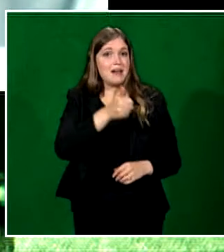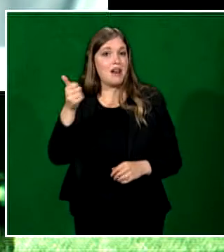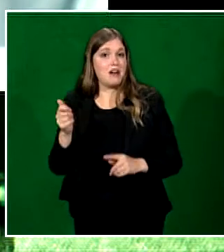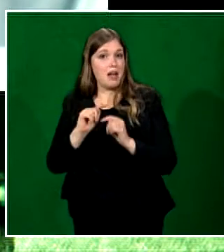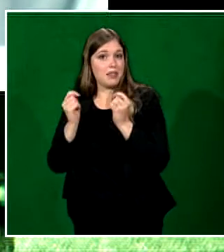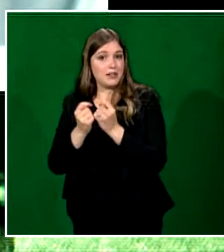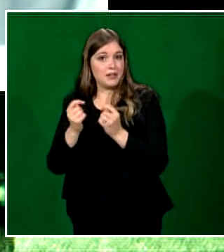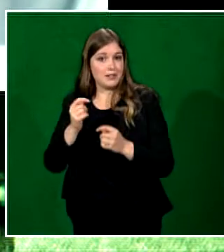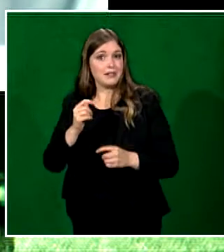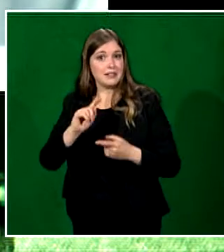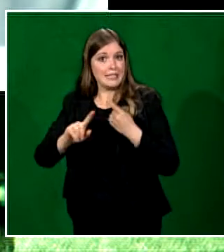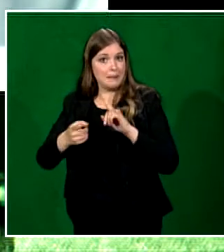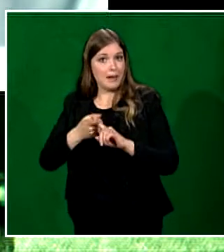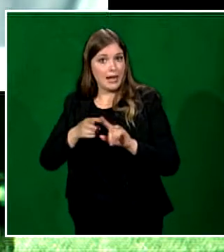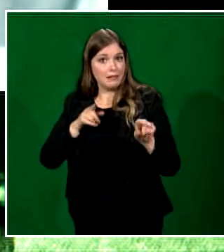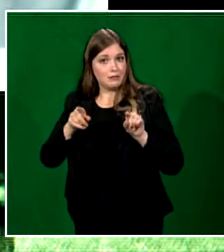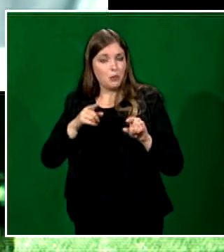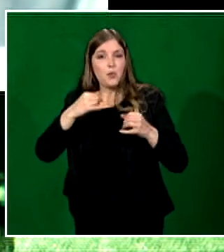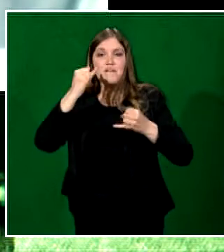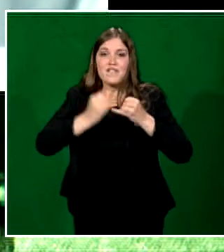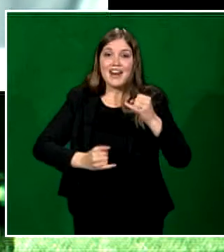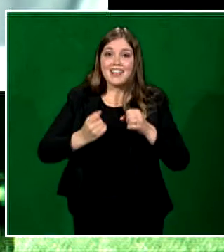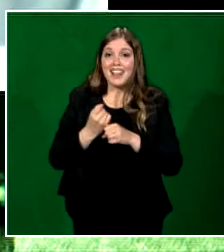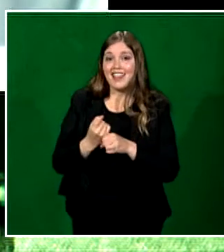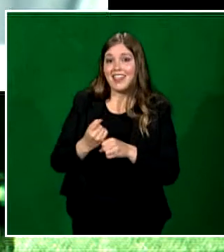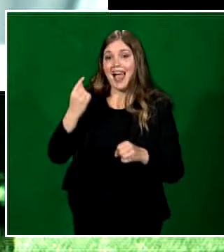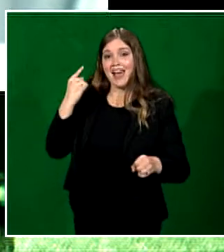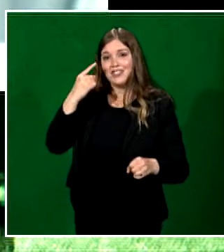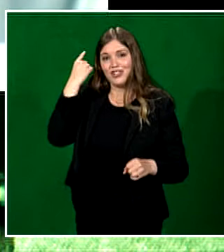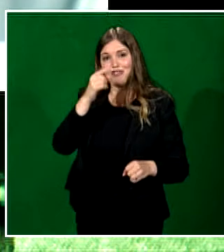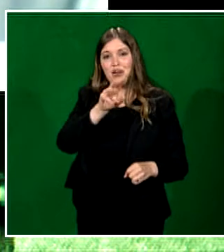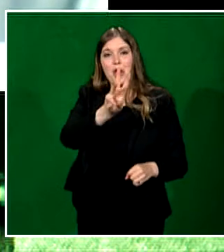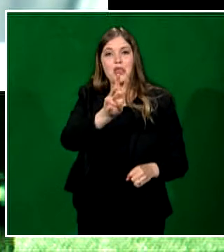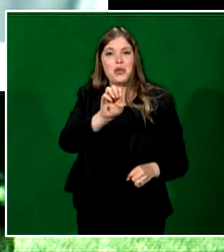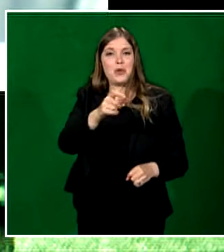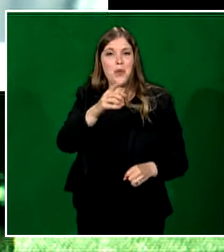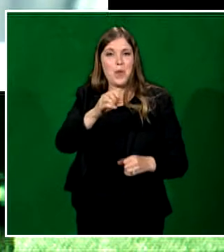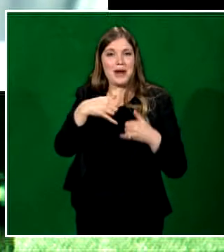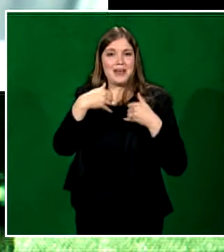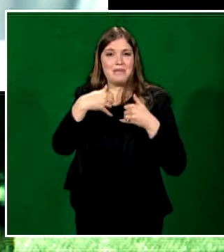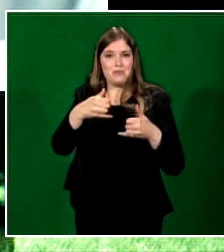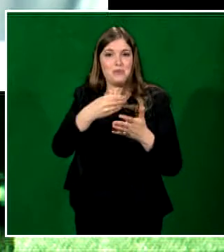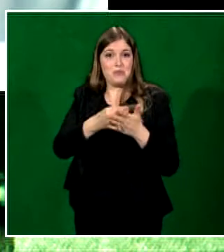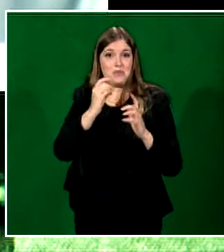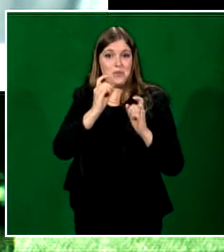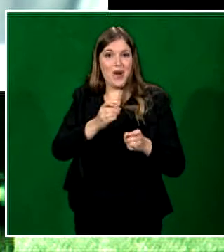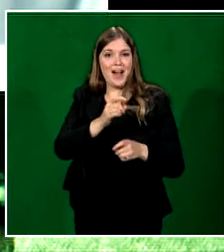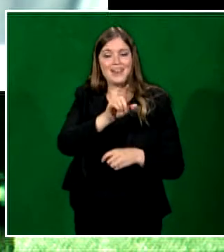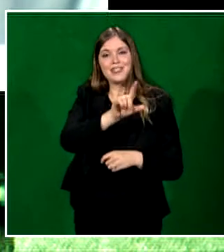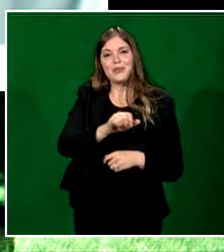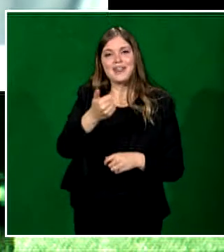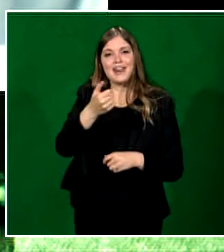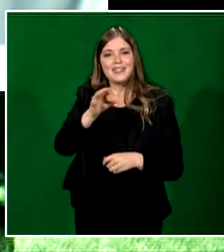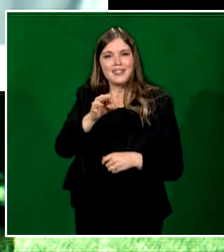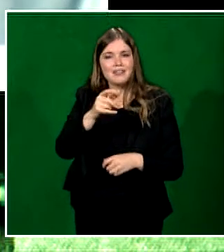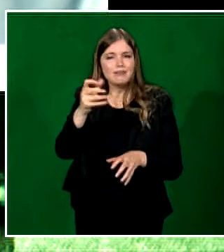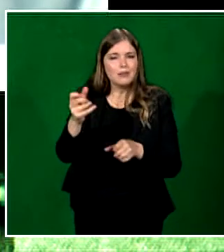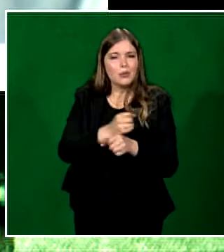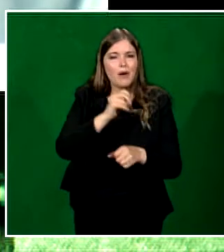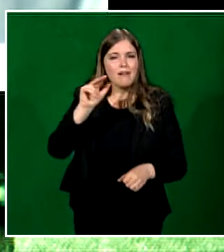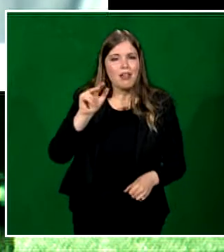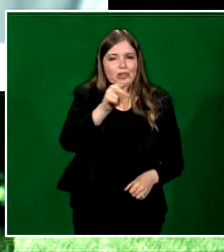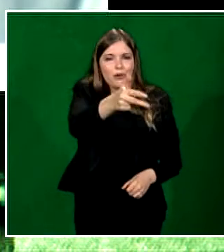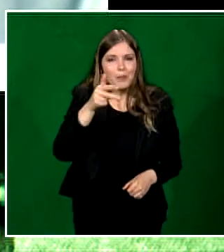were actually finalists last year for Wege Prize 2019, where you won third place with an idea that